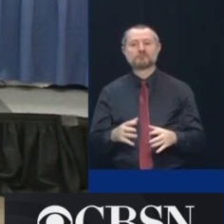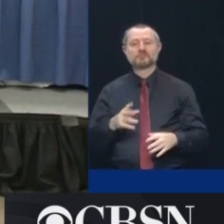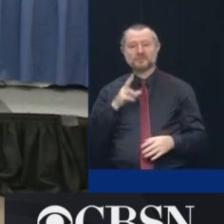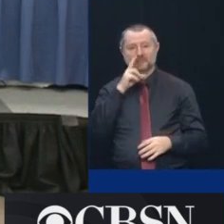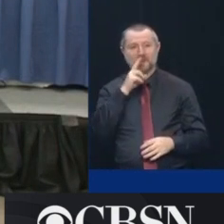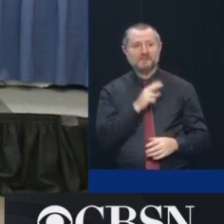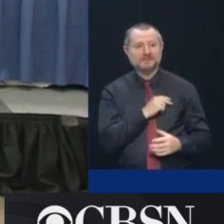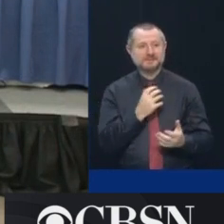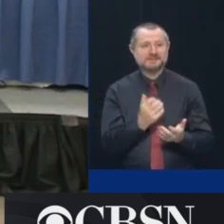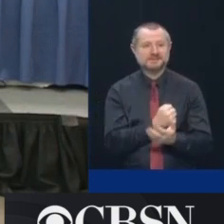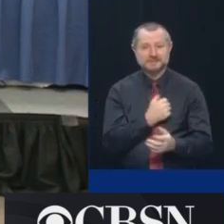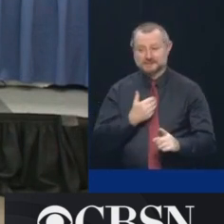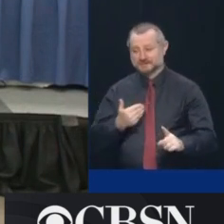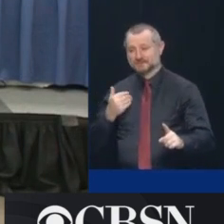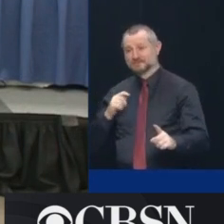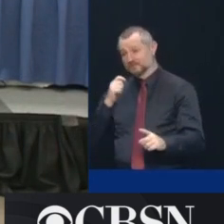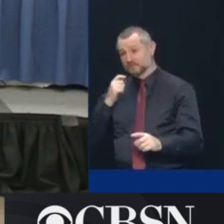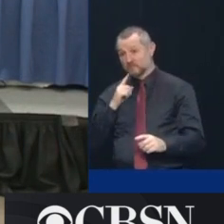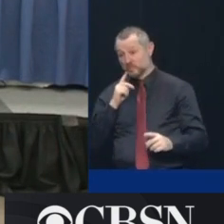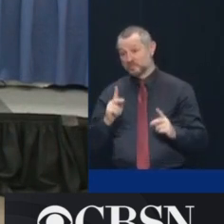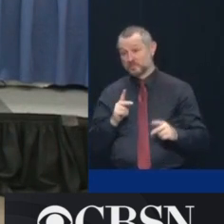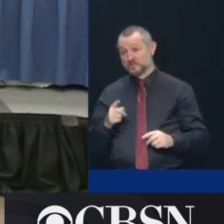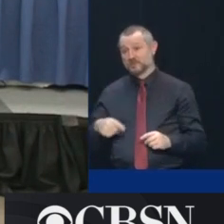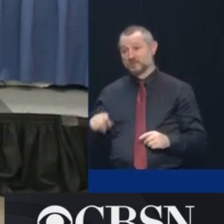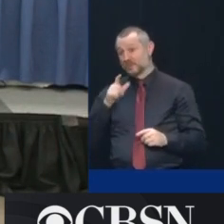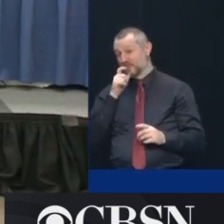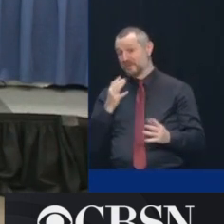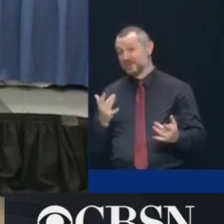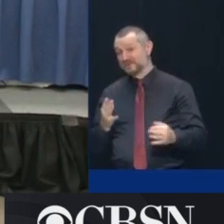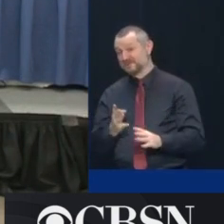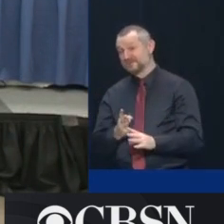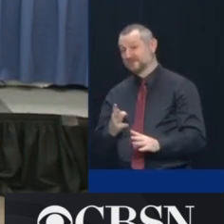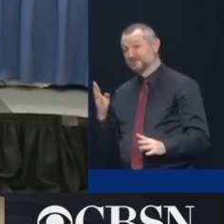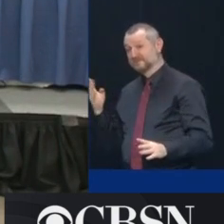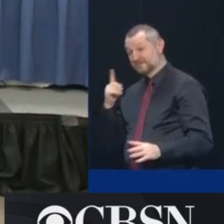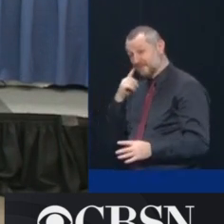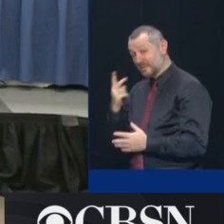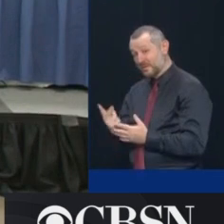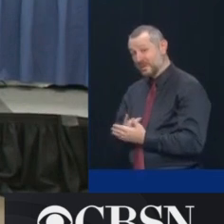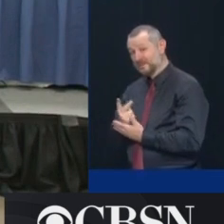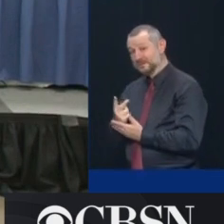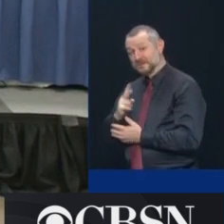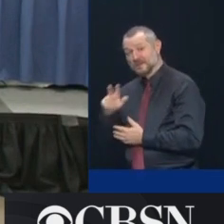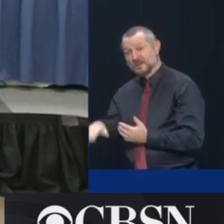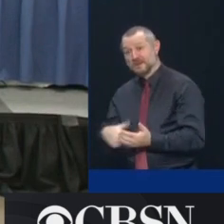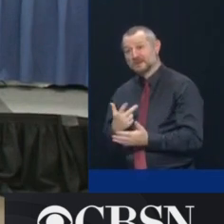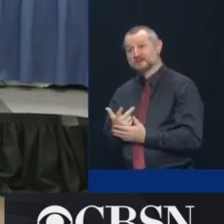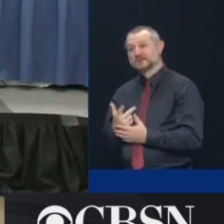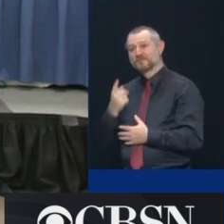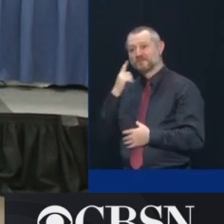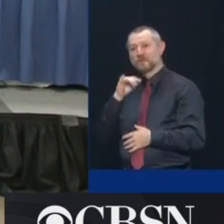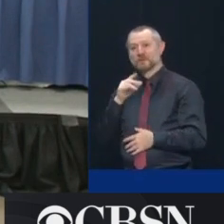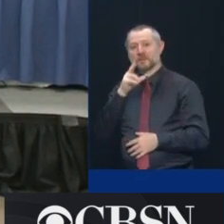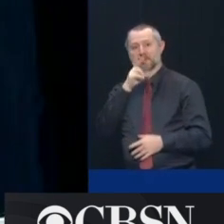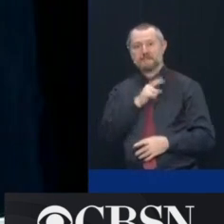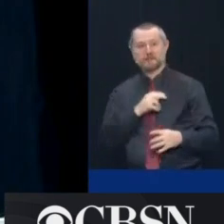Thanksgiving. What's your reaction to people who are waiting outside for hours on end, specifically for this Thanksgiving?